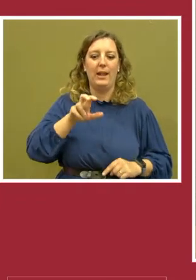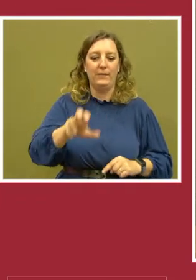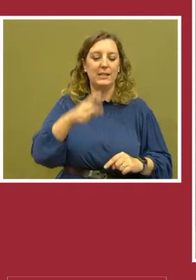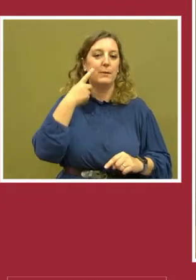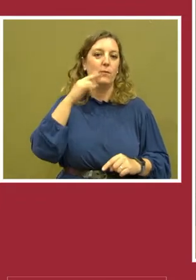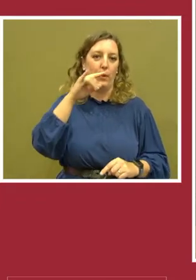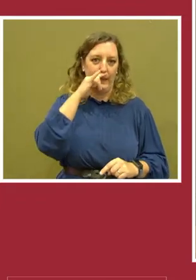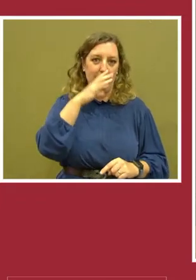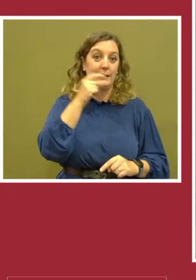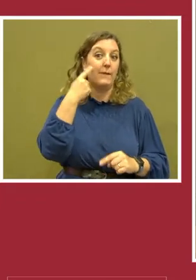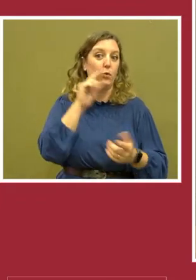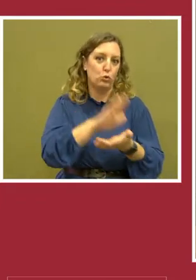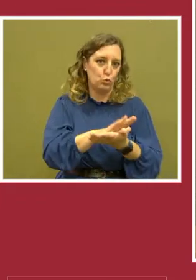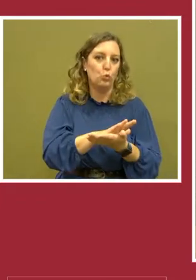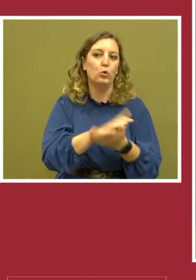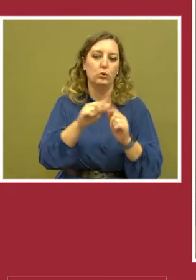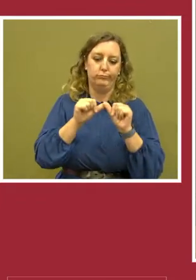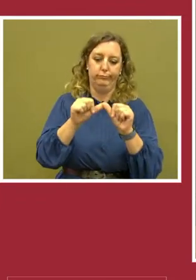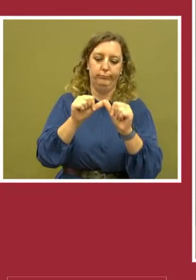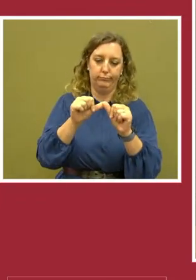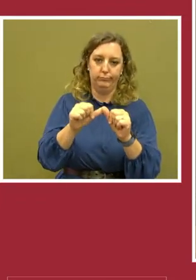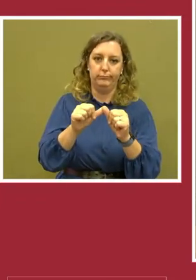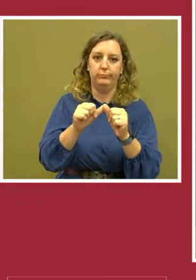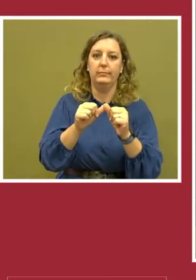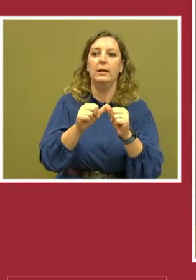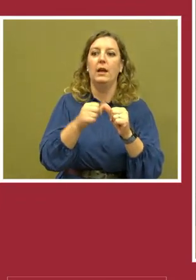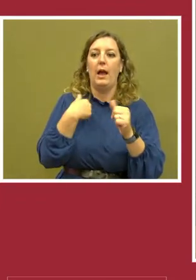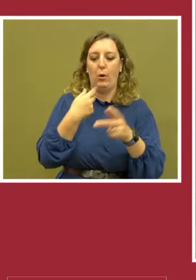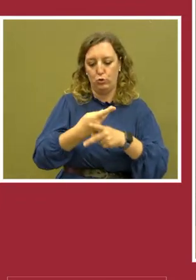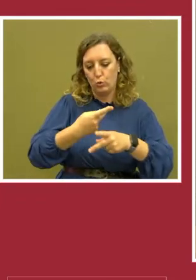our kids and for our schools to continue our stewardship,